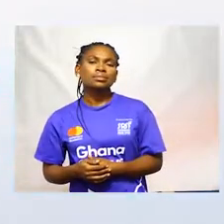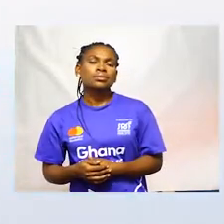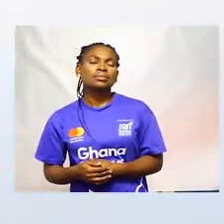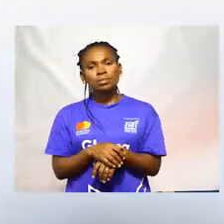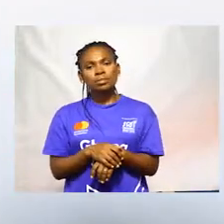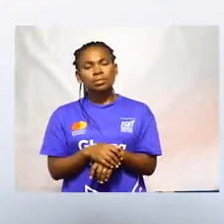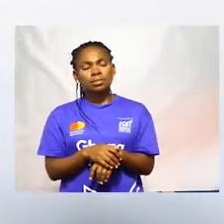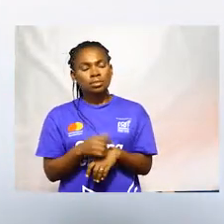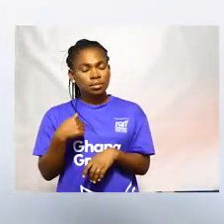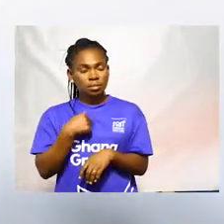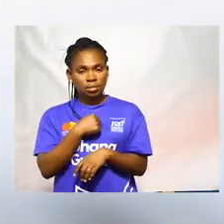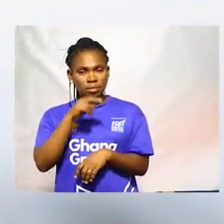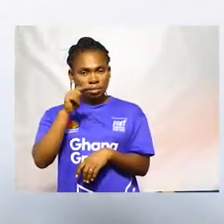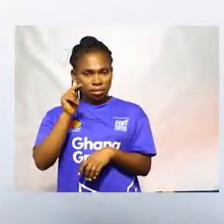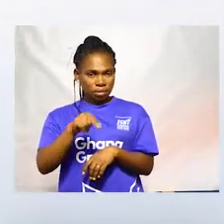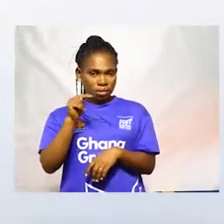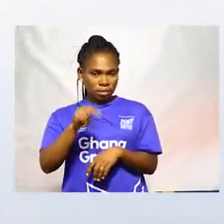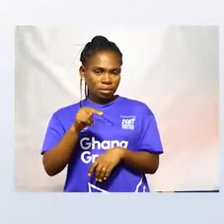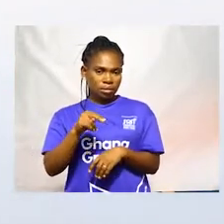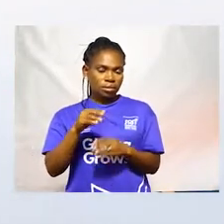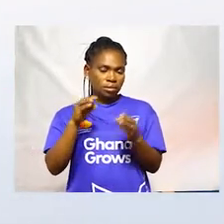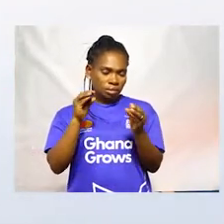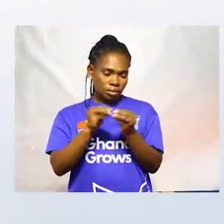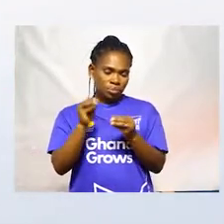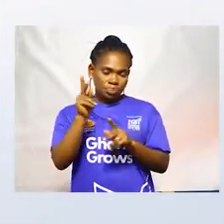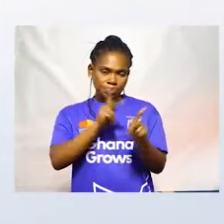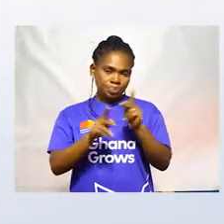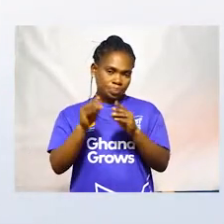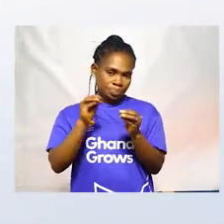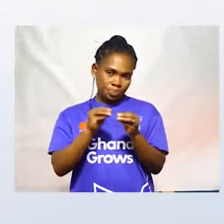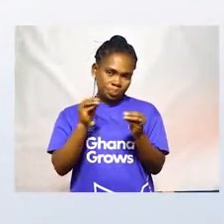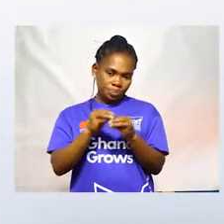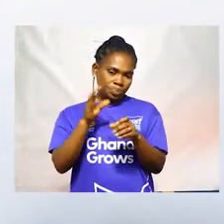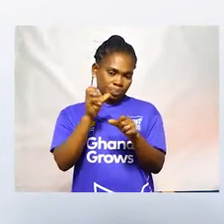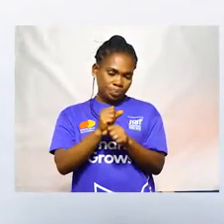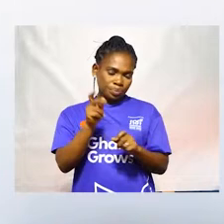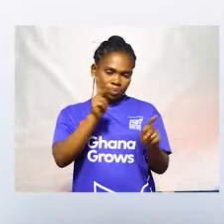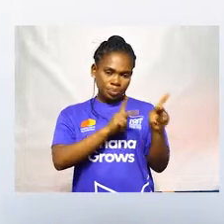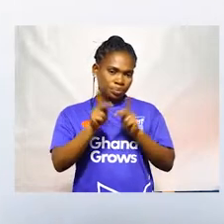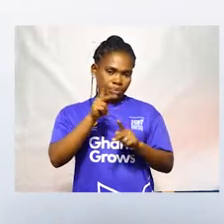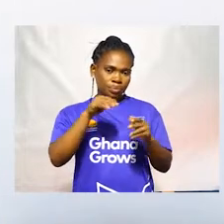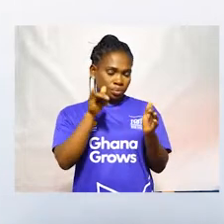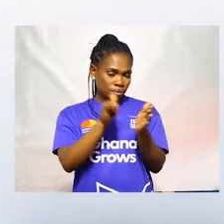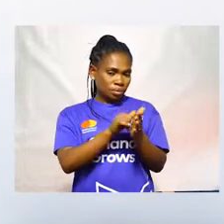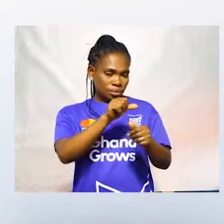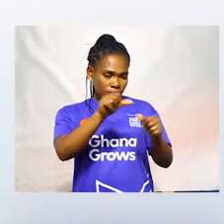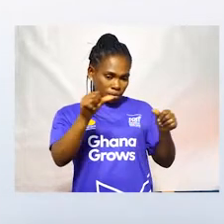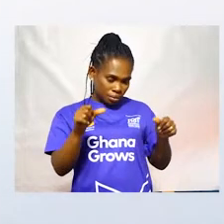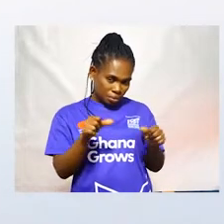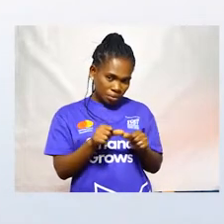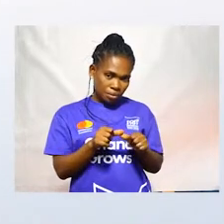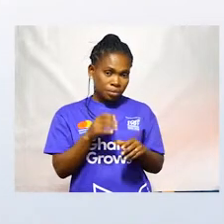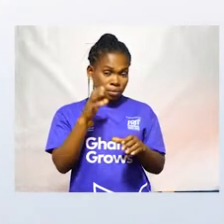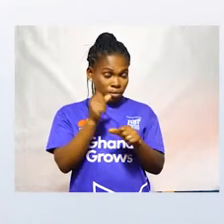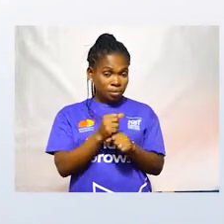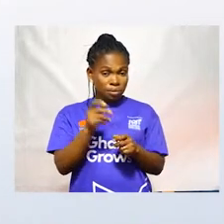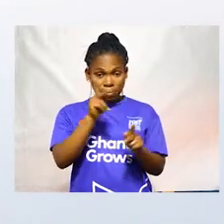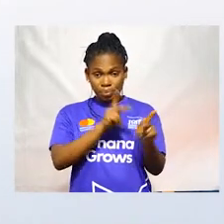So we need to get more people into that area, right? But to get more people